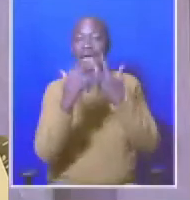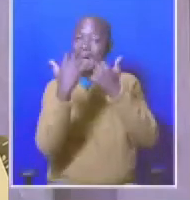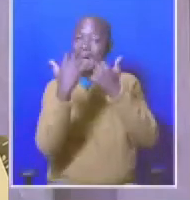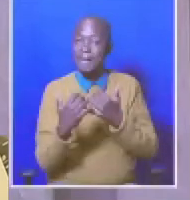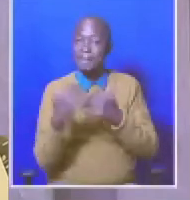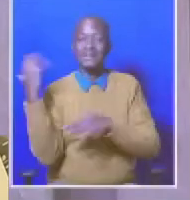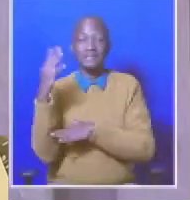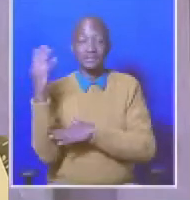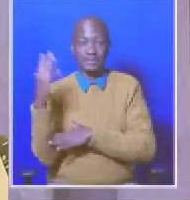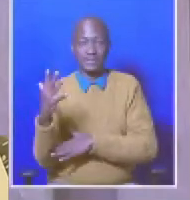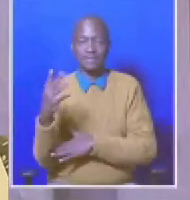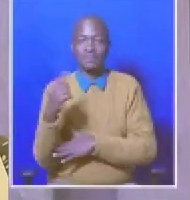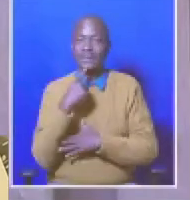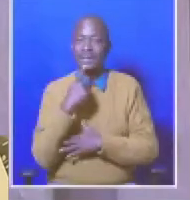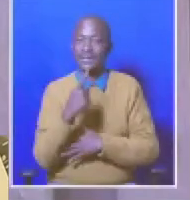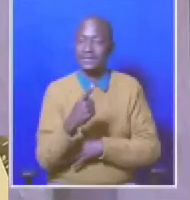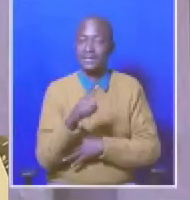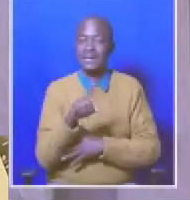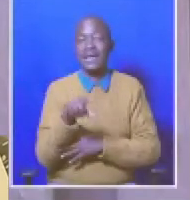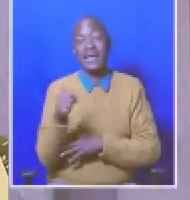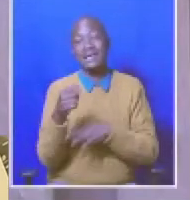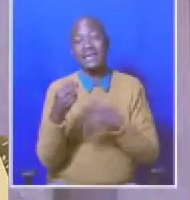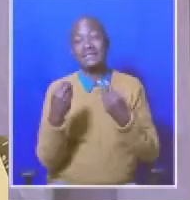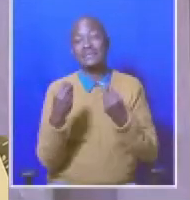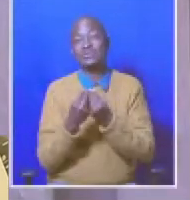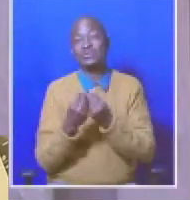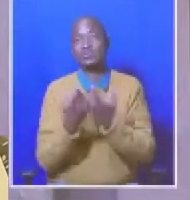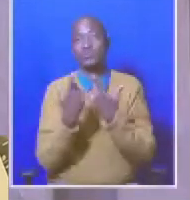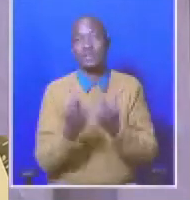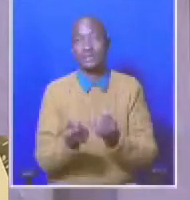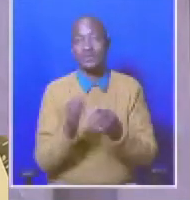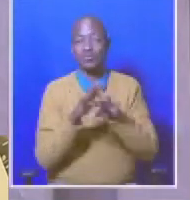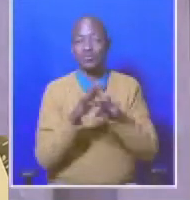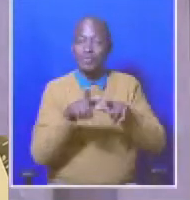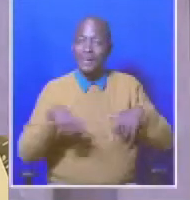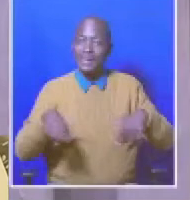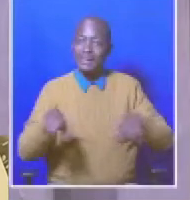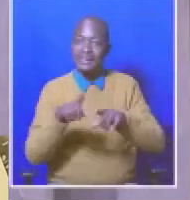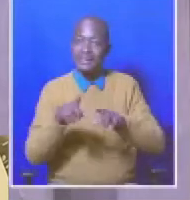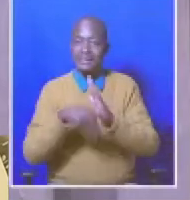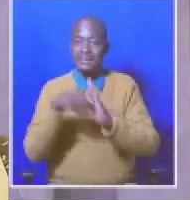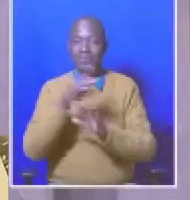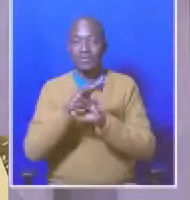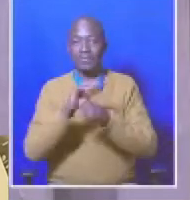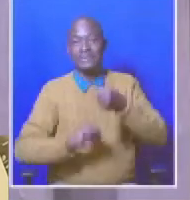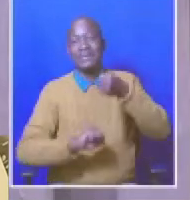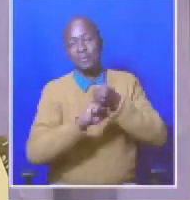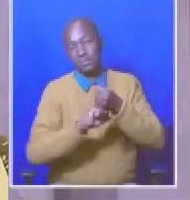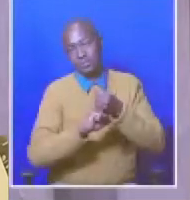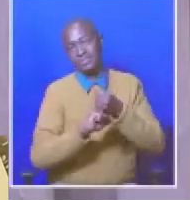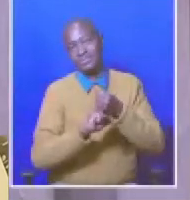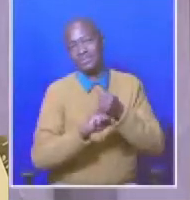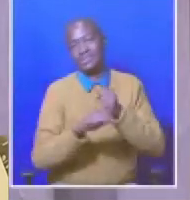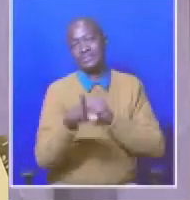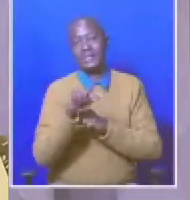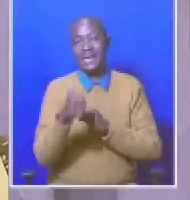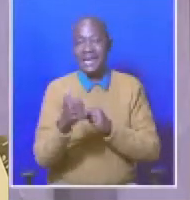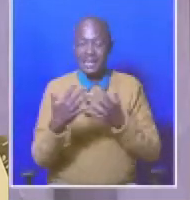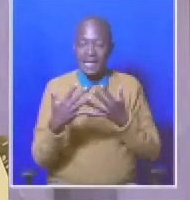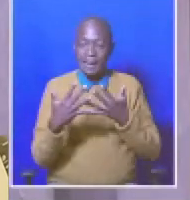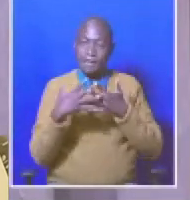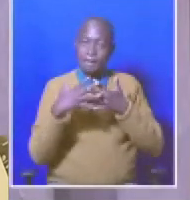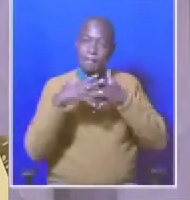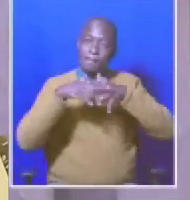ukuthi enye into azoyenza ukuthi kube ne-land development support and nale nto esibiza ukuthi i-blended